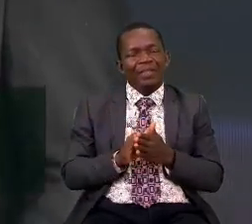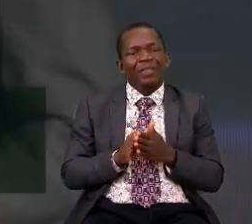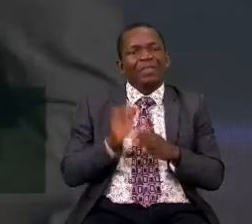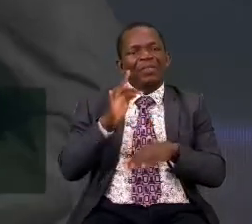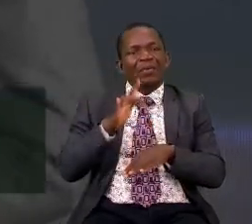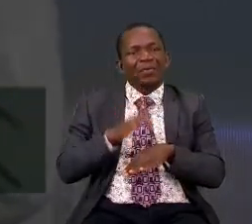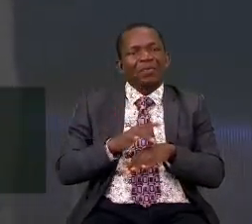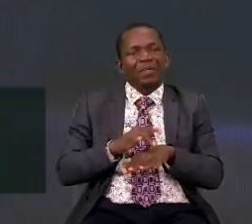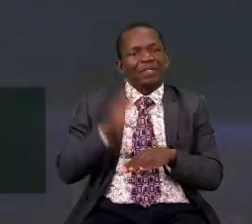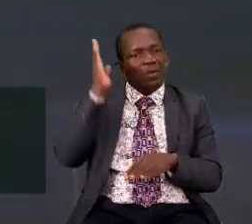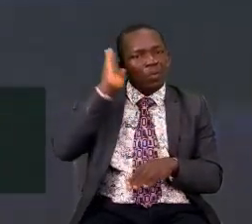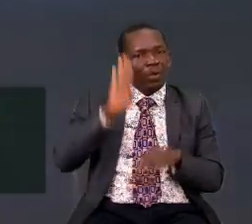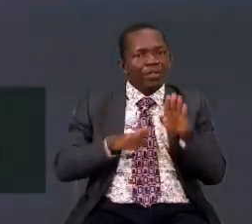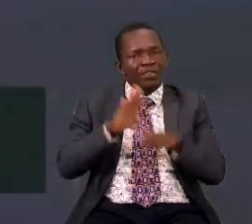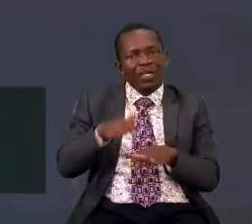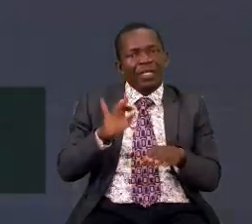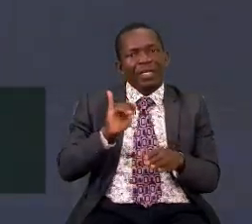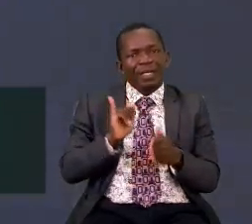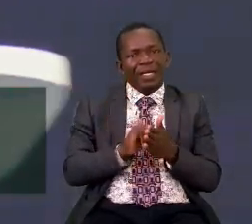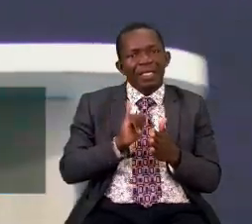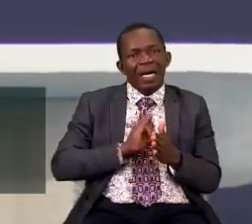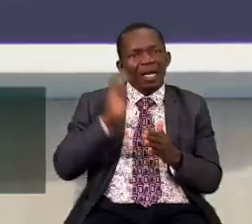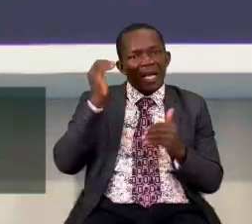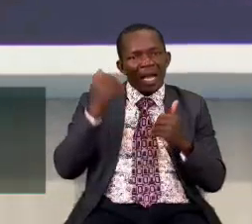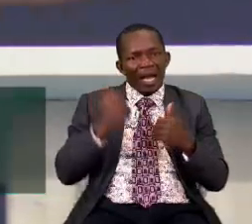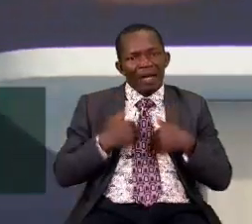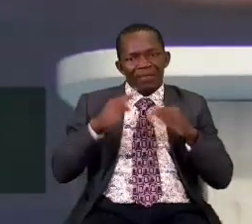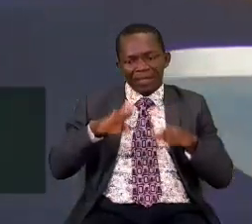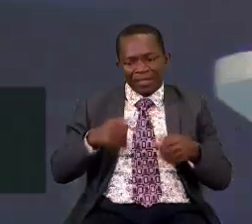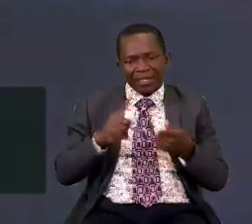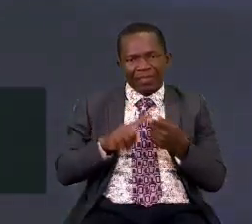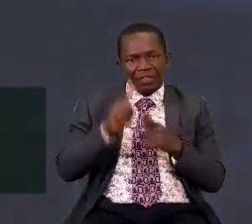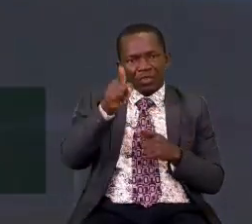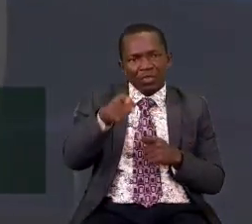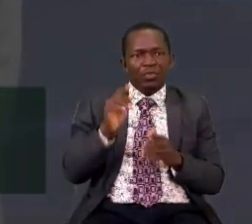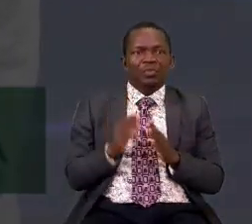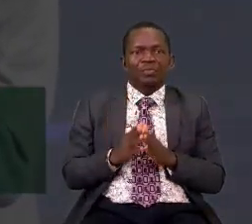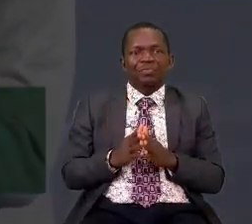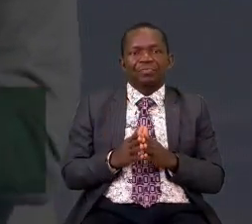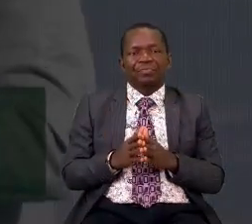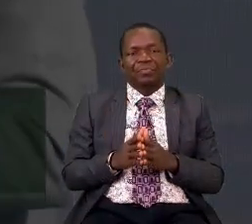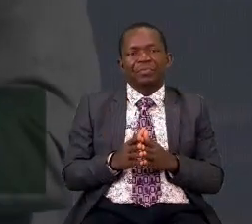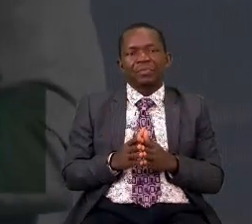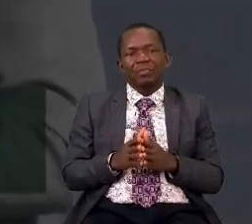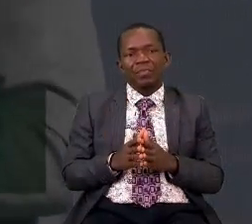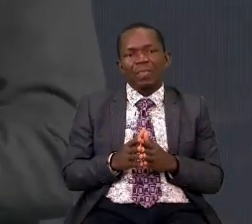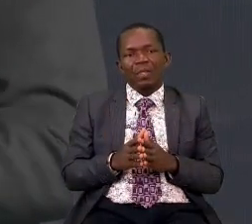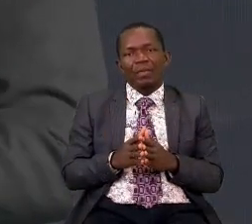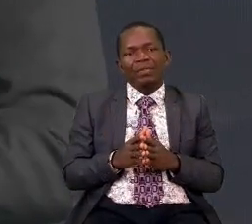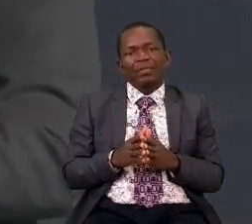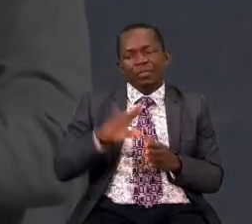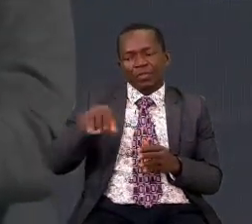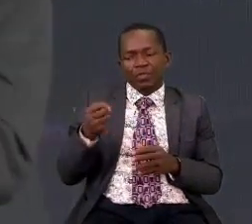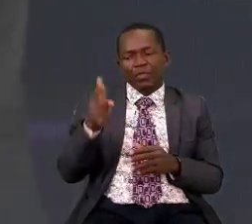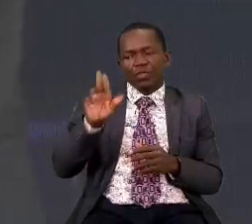unto you Joshua what do you think the Lord said every place the soul of your future